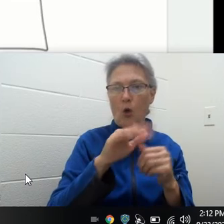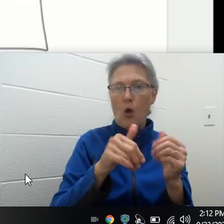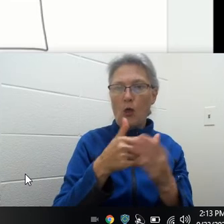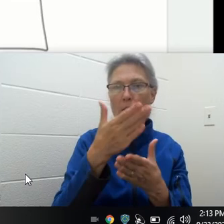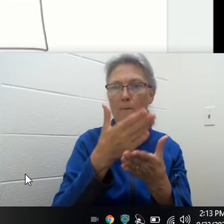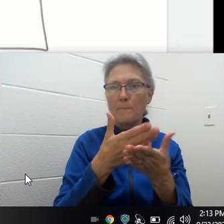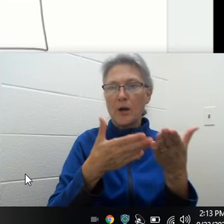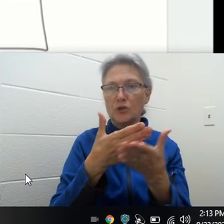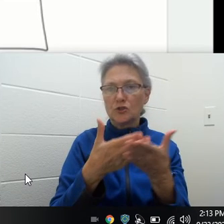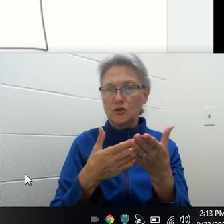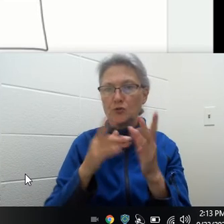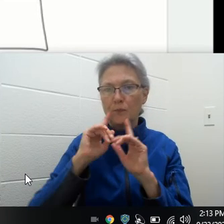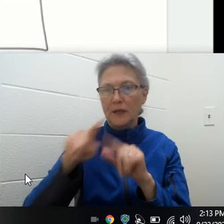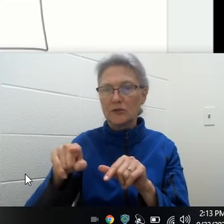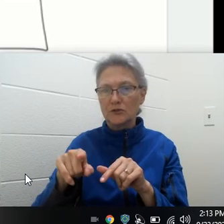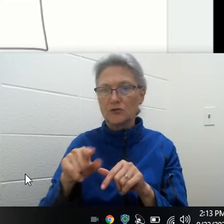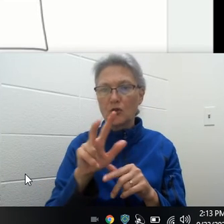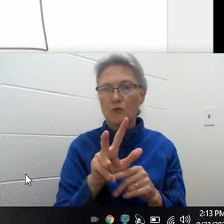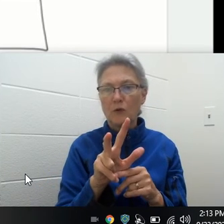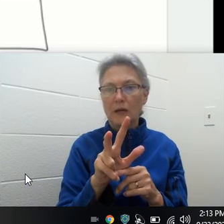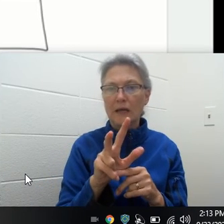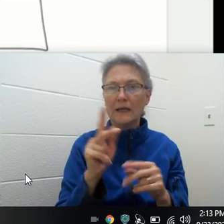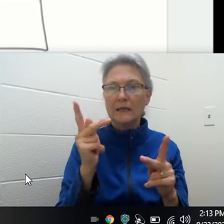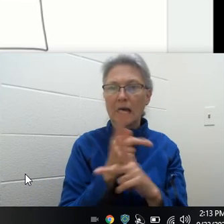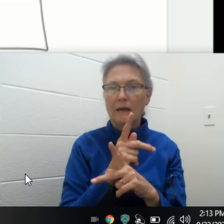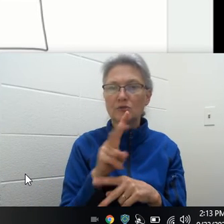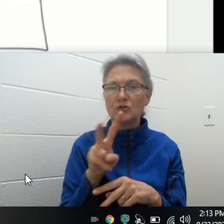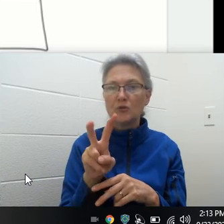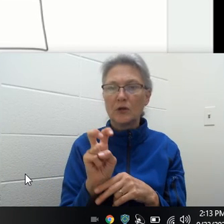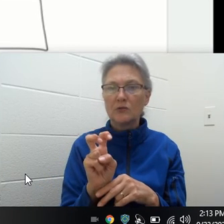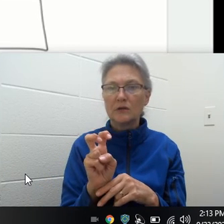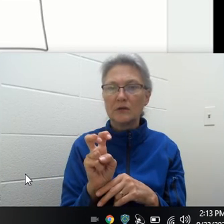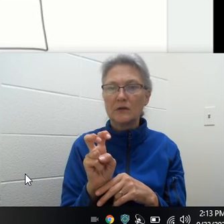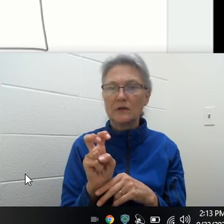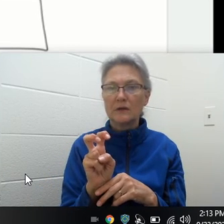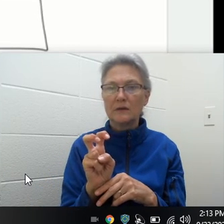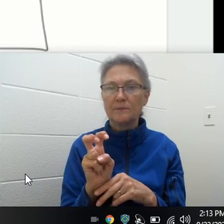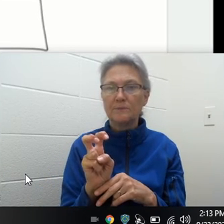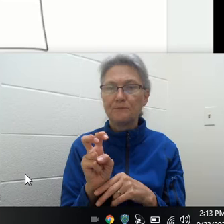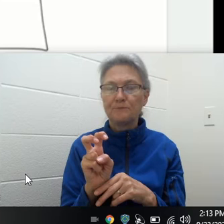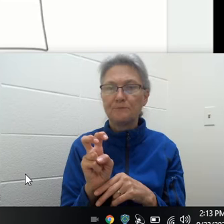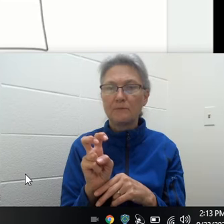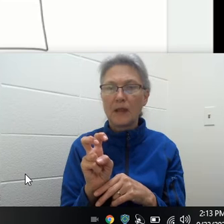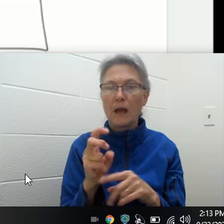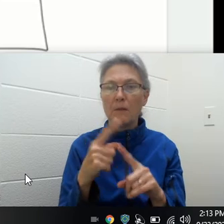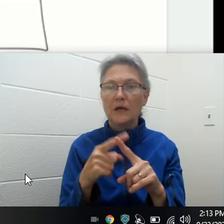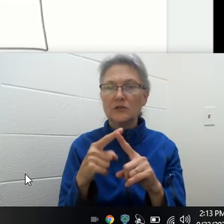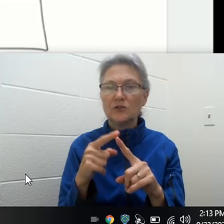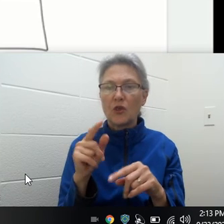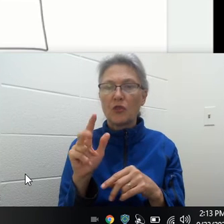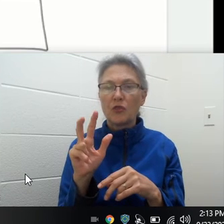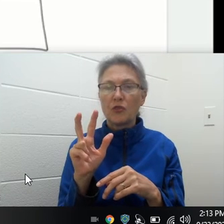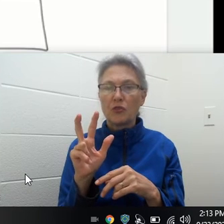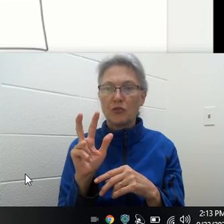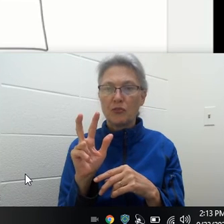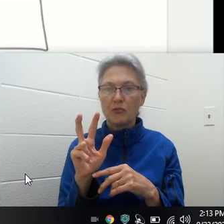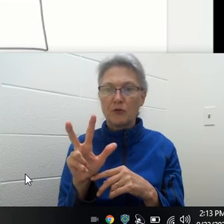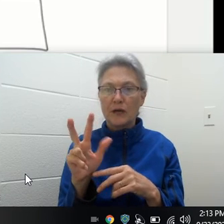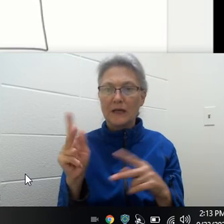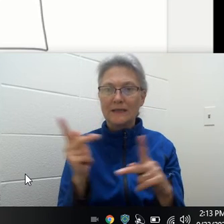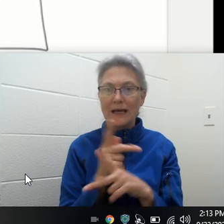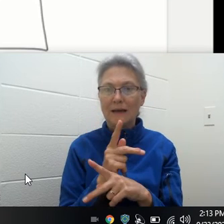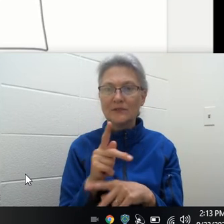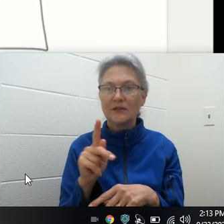partial products. So we've got 3 times 200